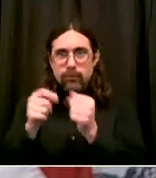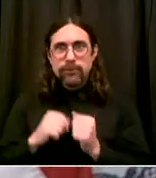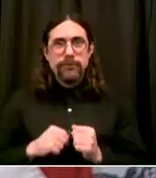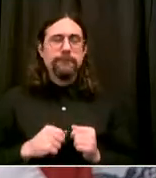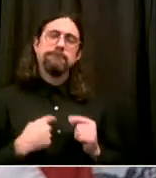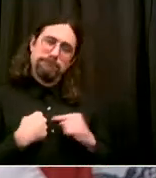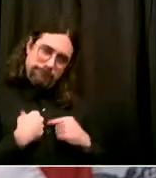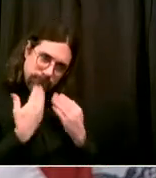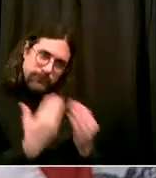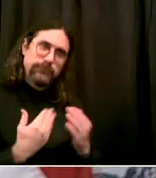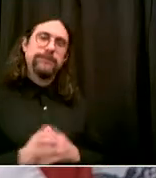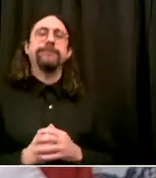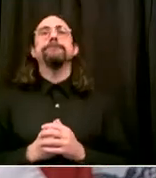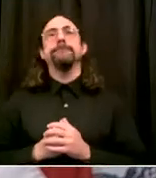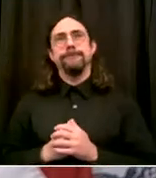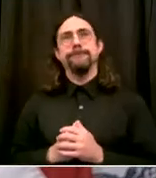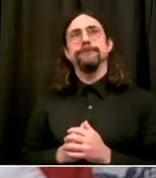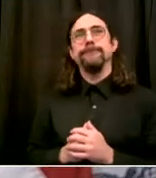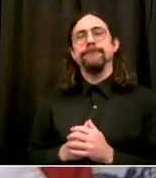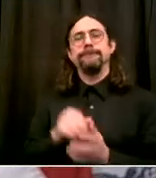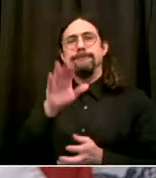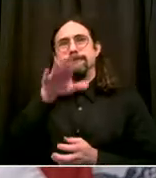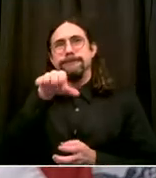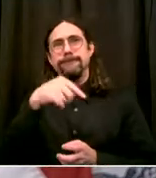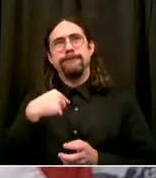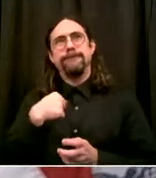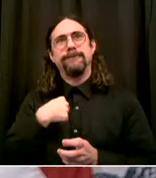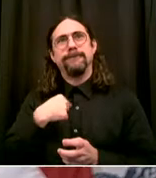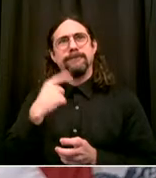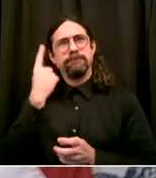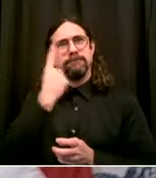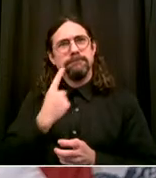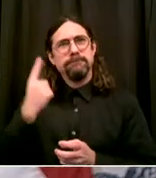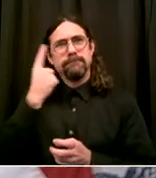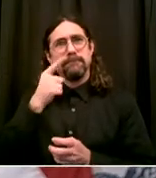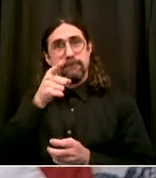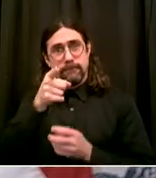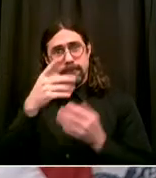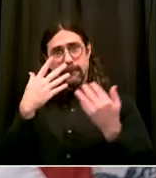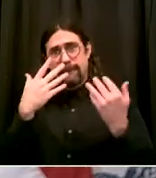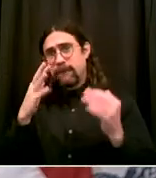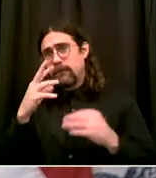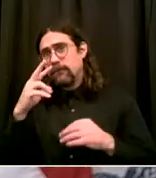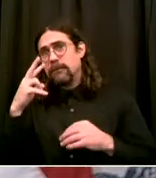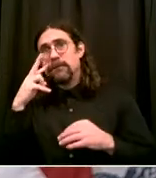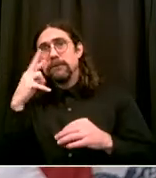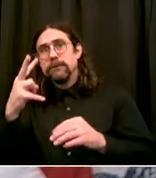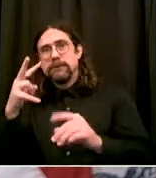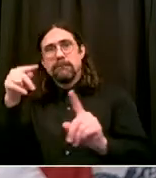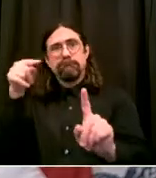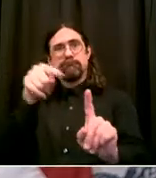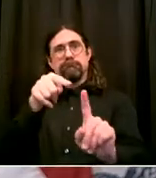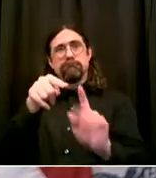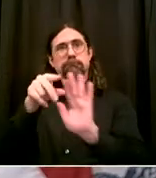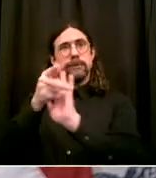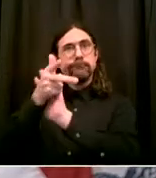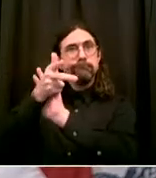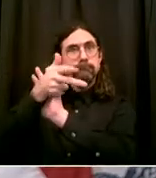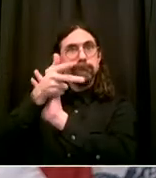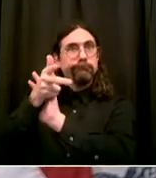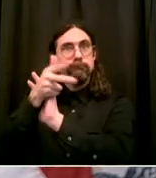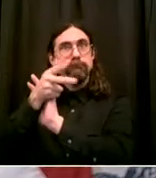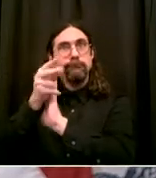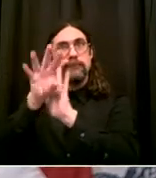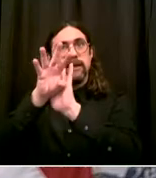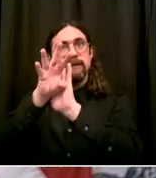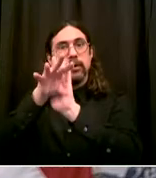SUV. I spoke with the driver, Max Turgovnik. He's a lifelong New York City resident, and he says he feels he deserves